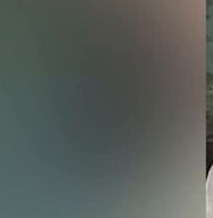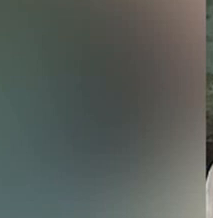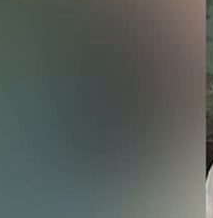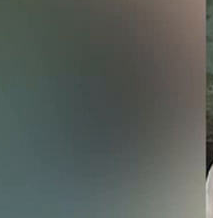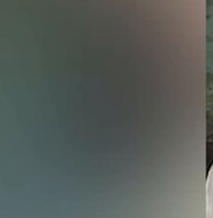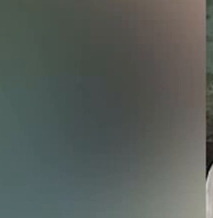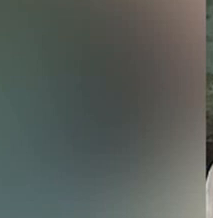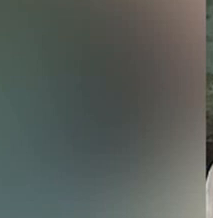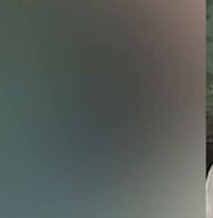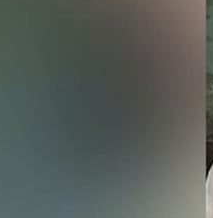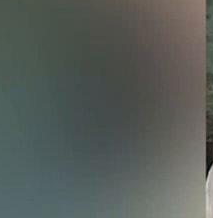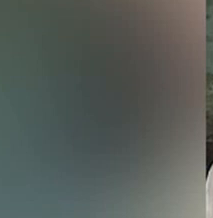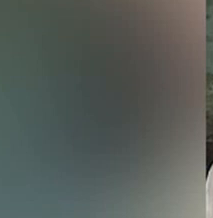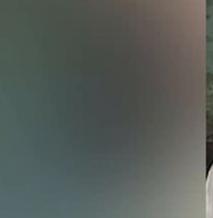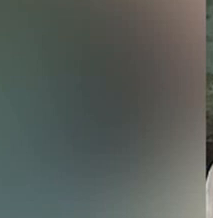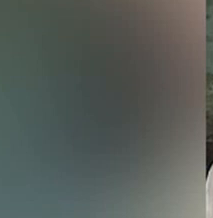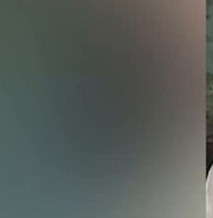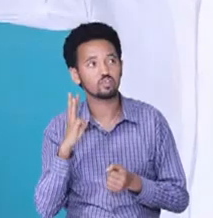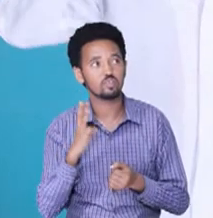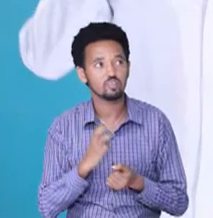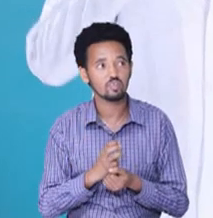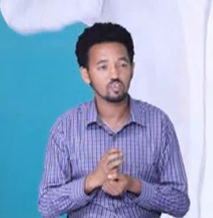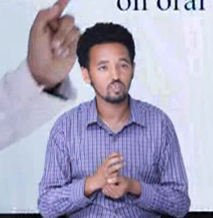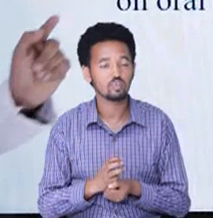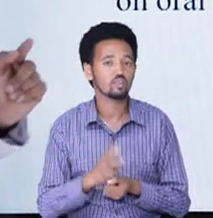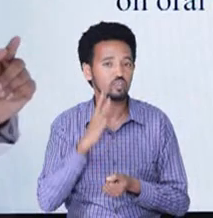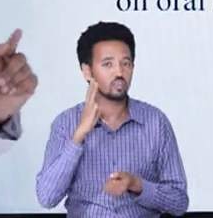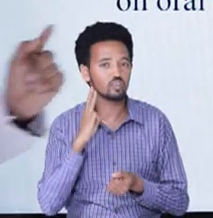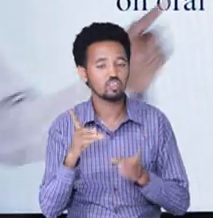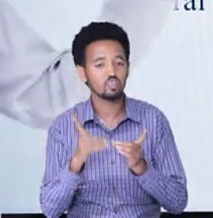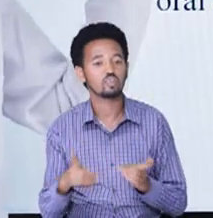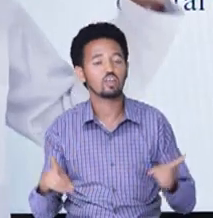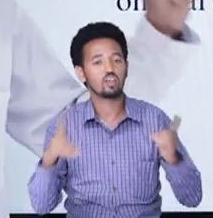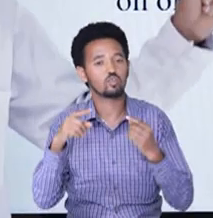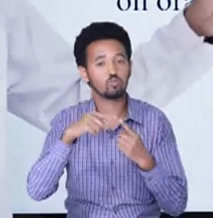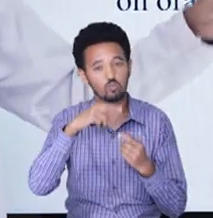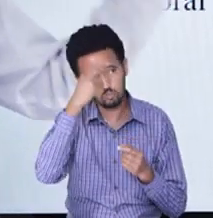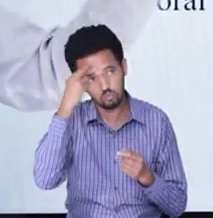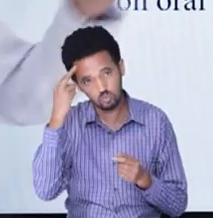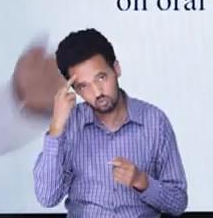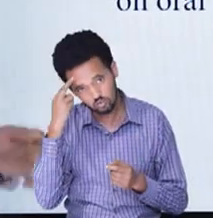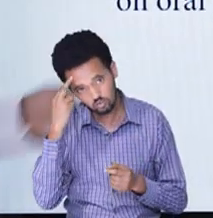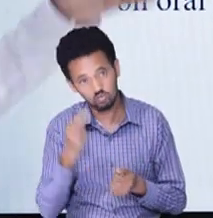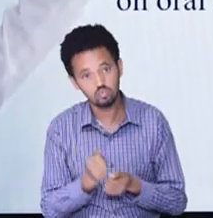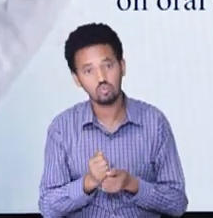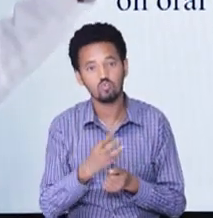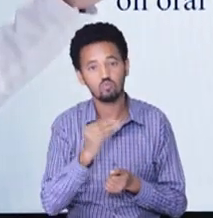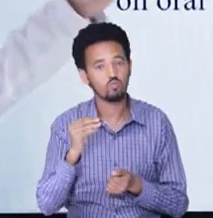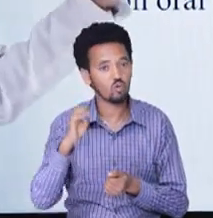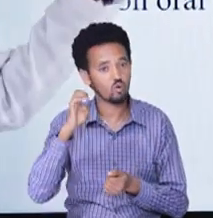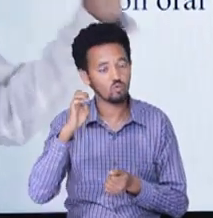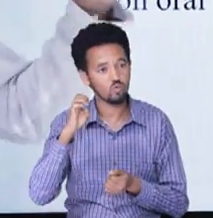She was disliked too, mind you student, she was disliked too because she was a foreigner,